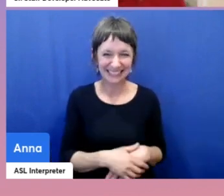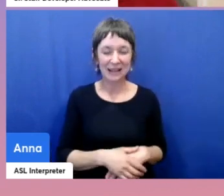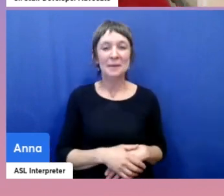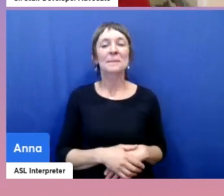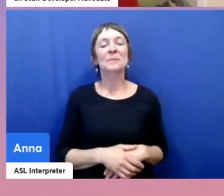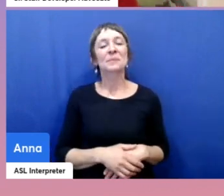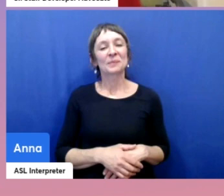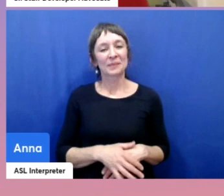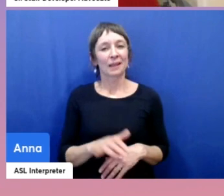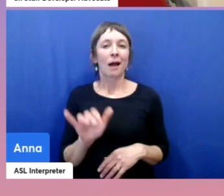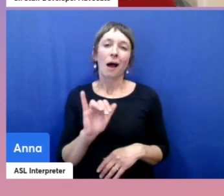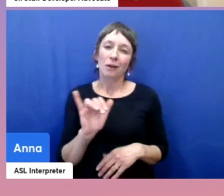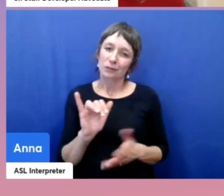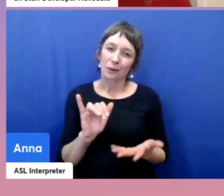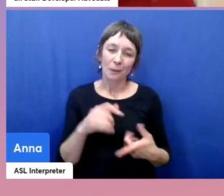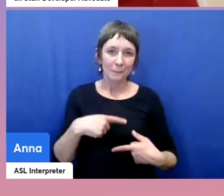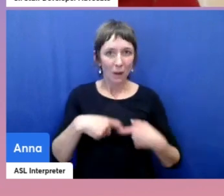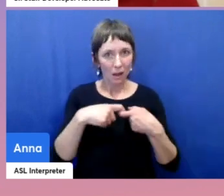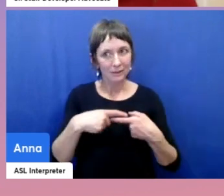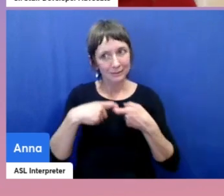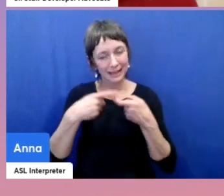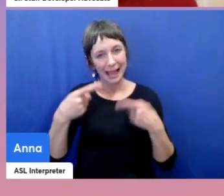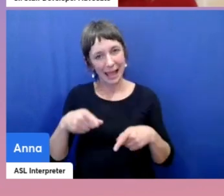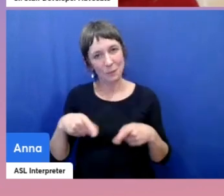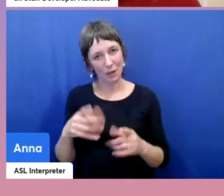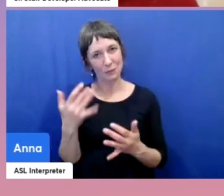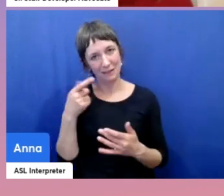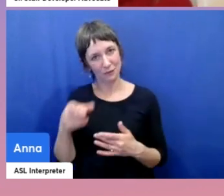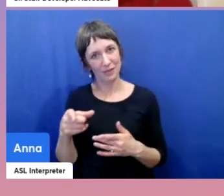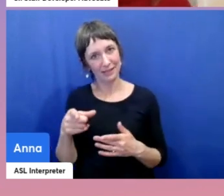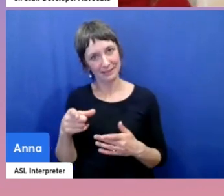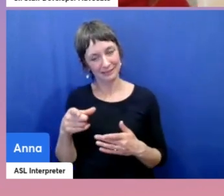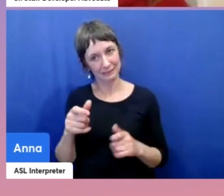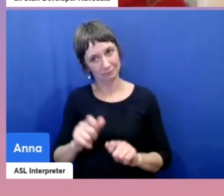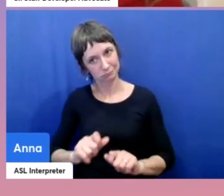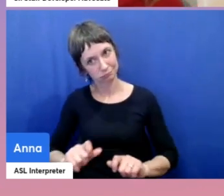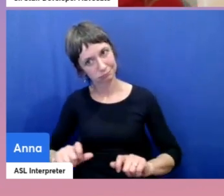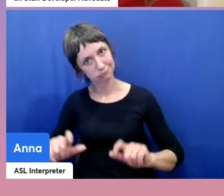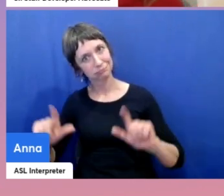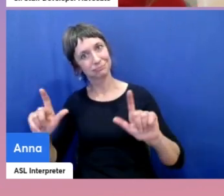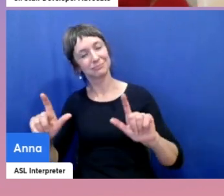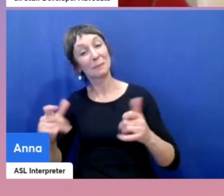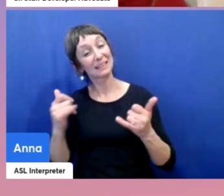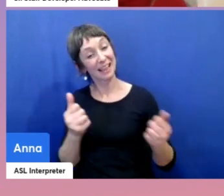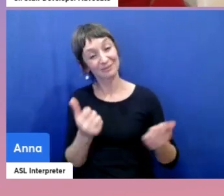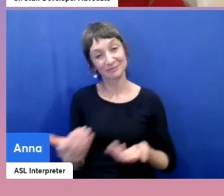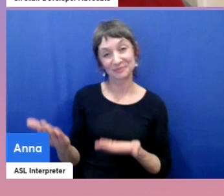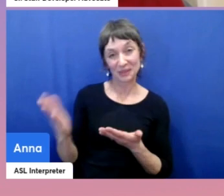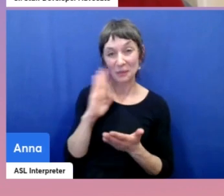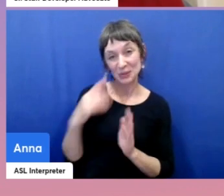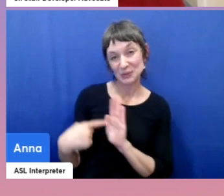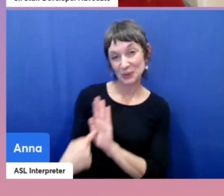pauses that come up while waiting for services to start up. So without further ado, here we go.